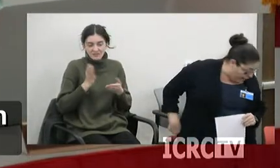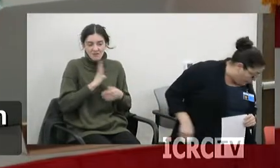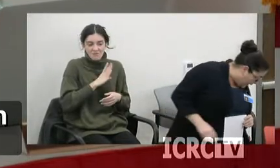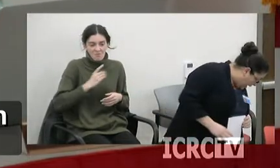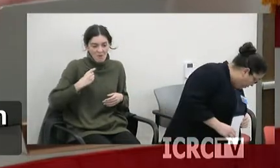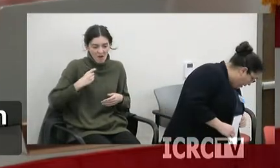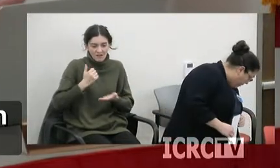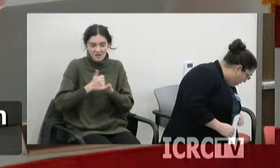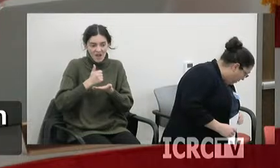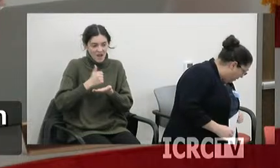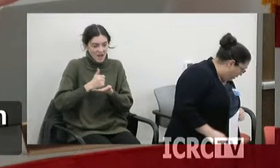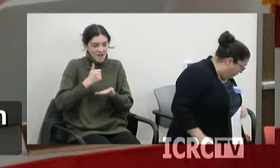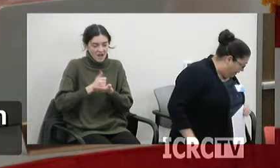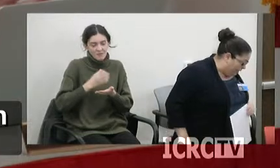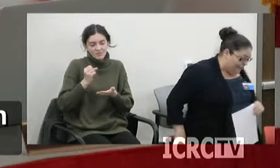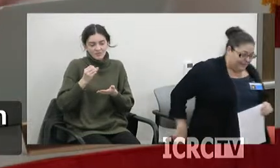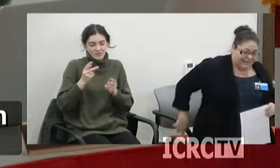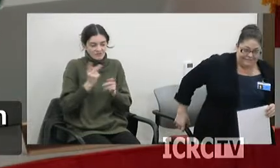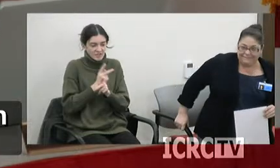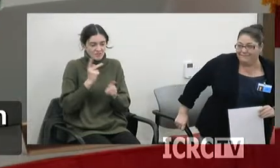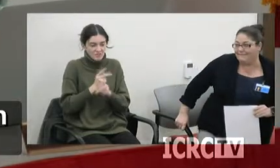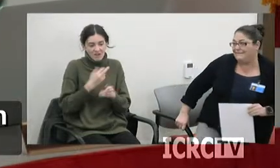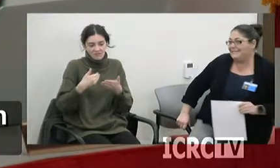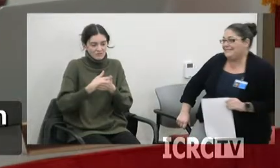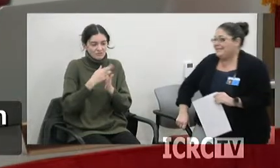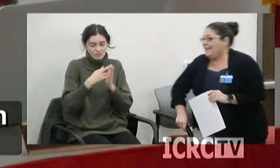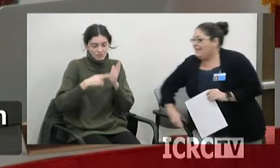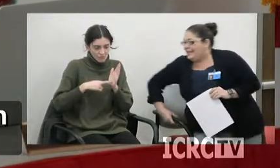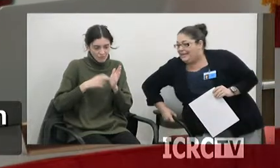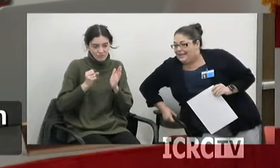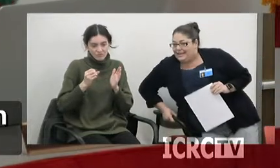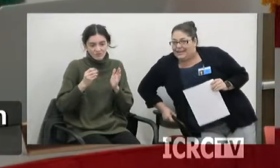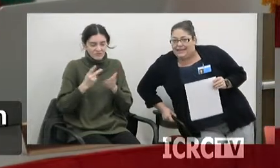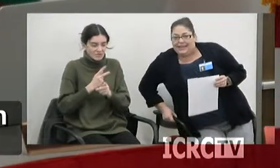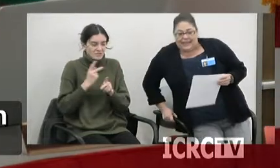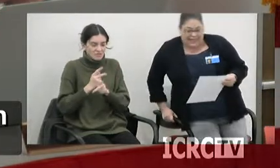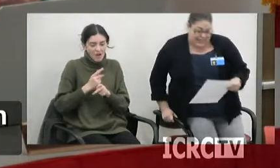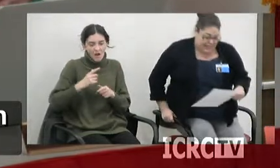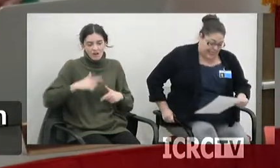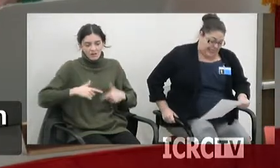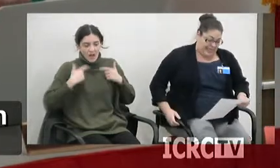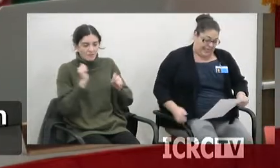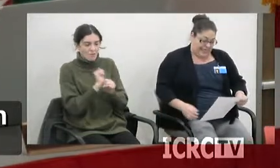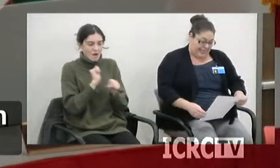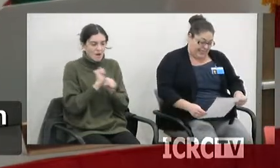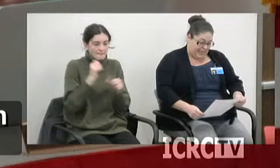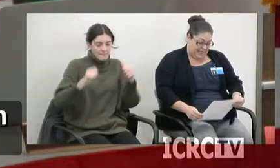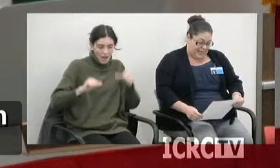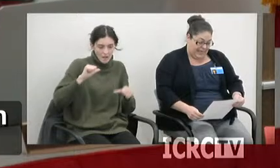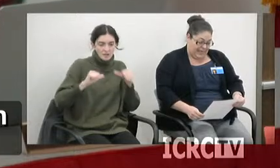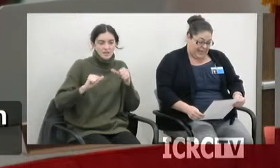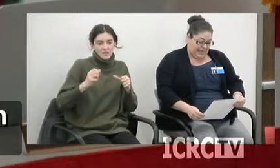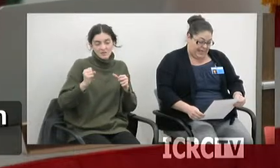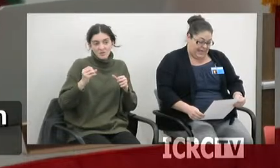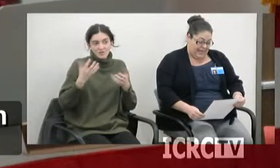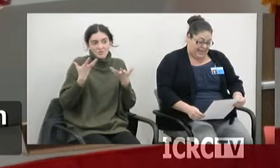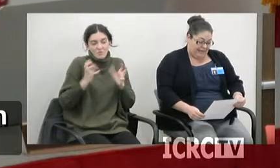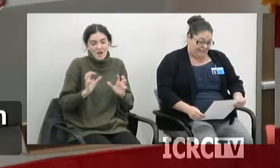to put some new guidelines together to help that work-life balance so that we're not in the same place 9 months